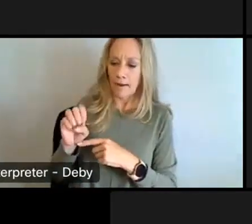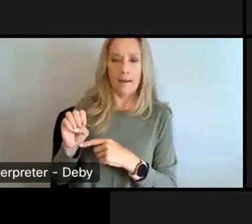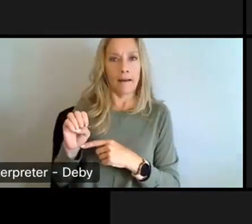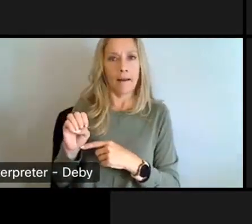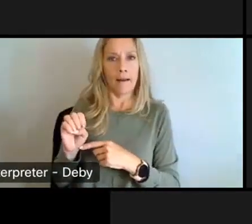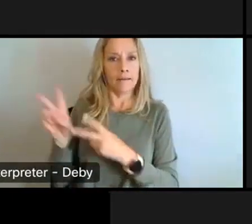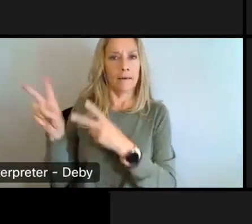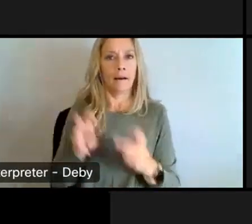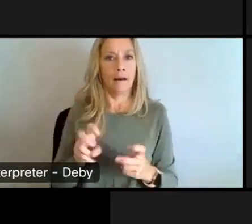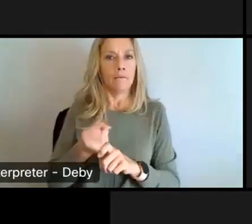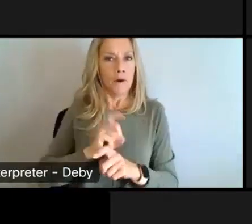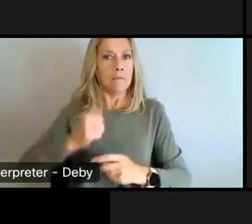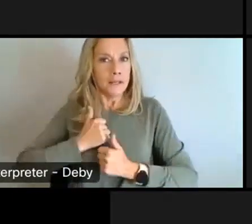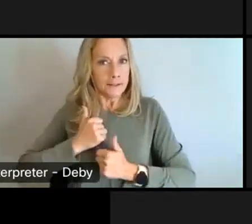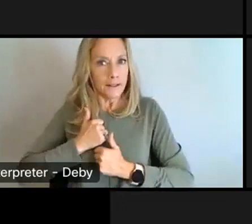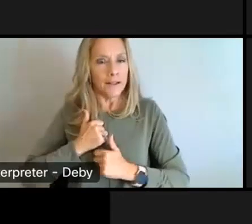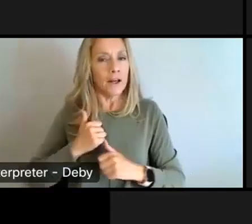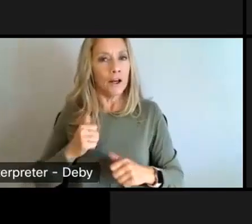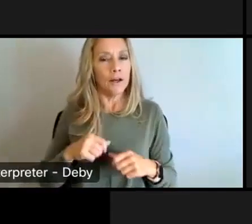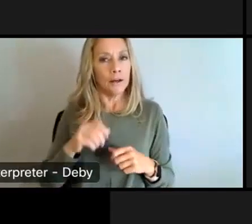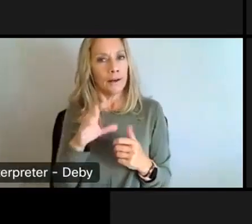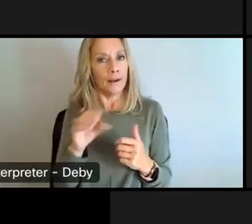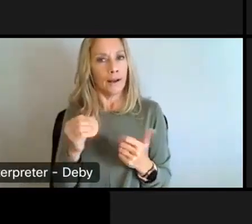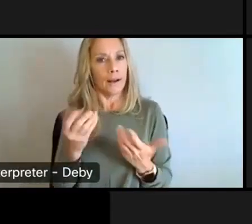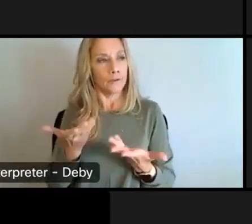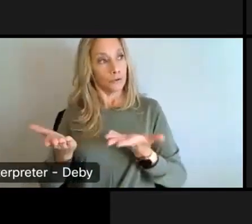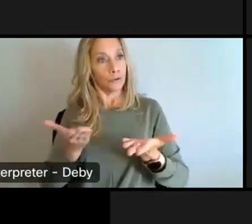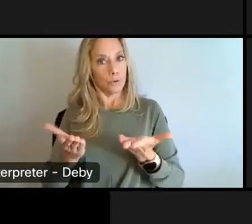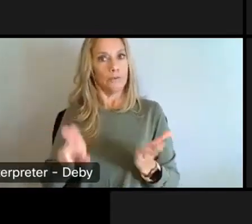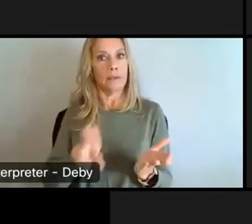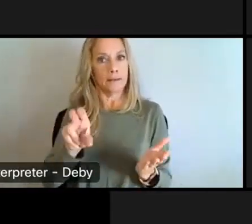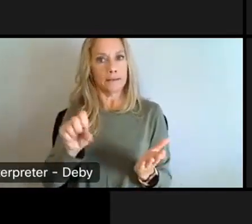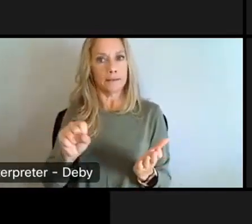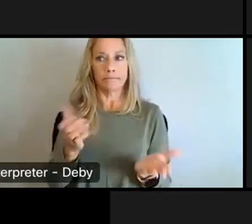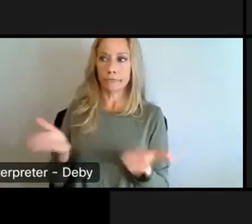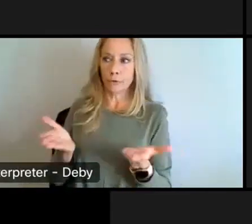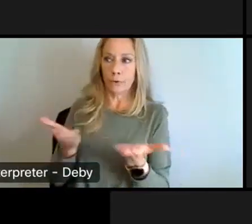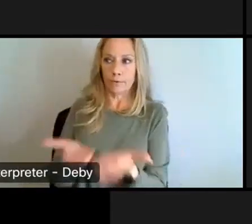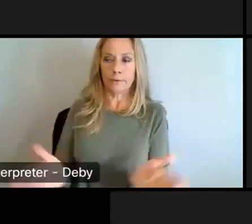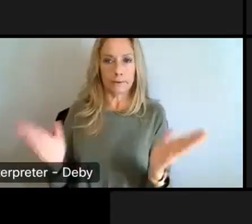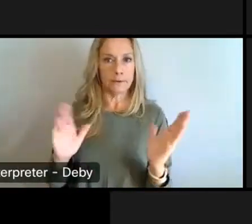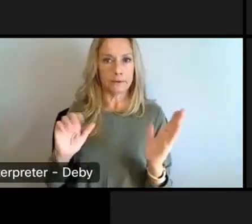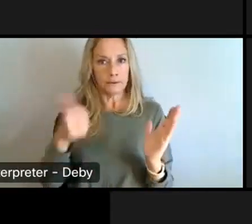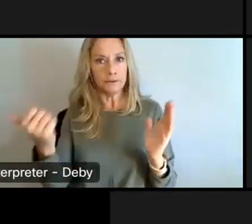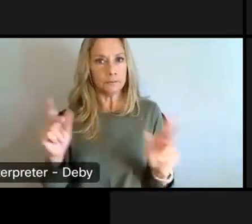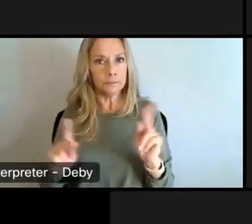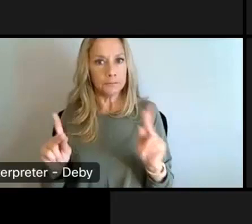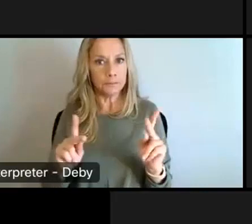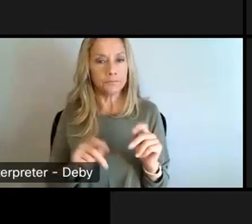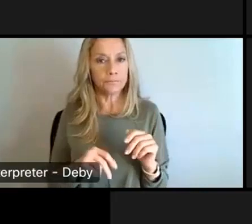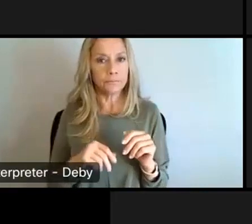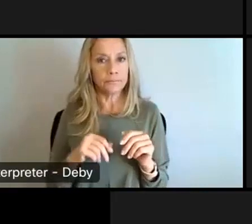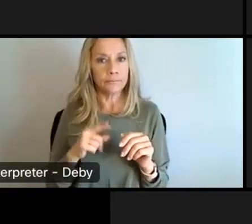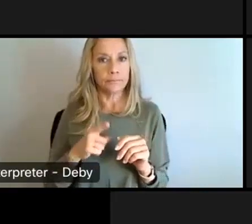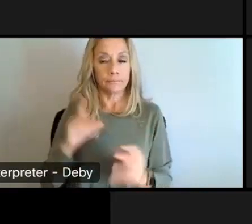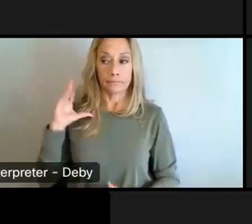came from the military, and then just the pride of serving your nation and service to others. I think when you live a life